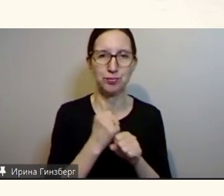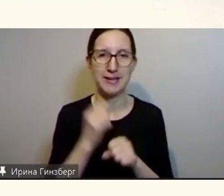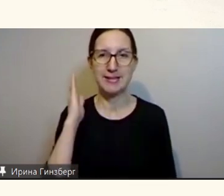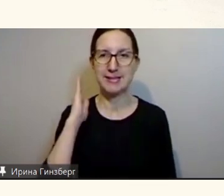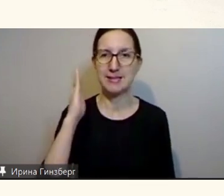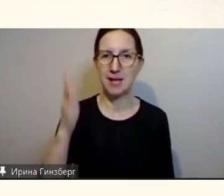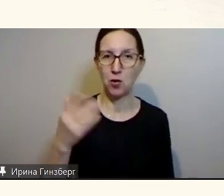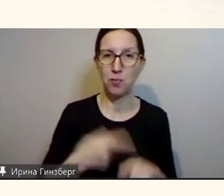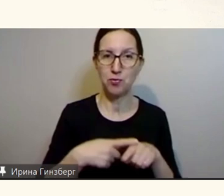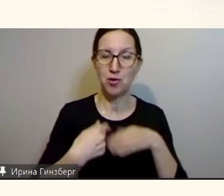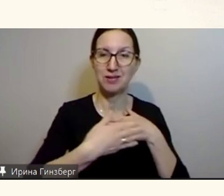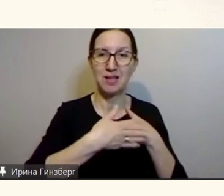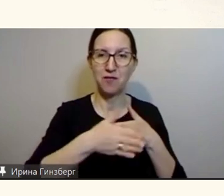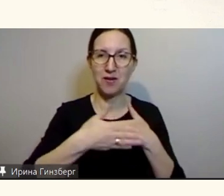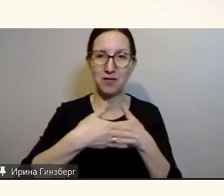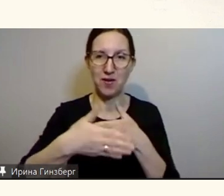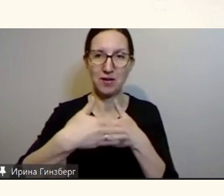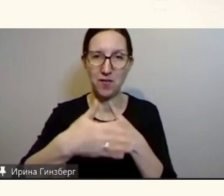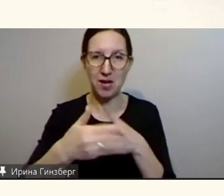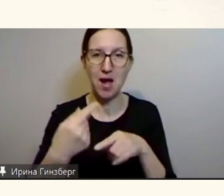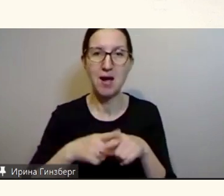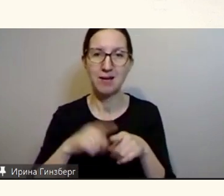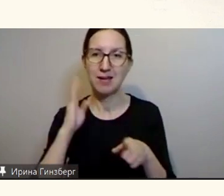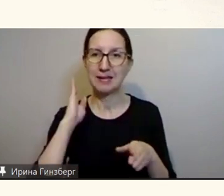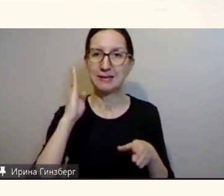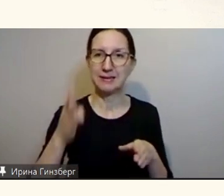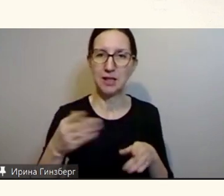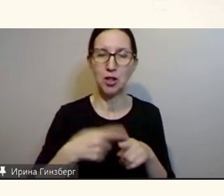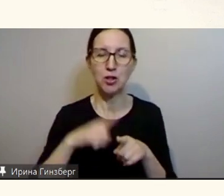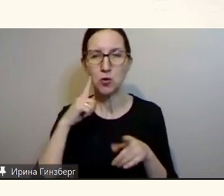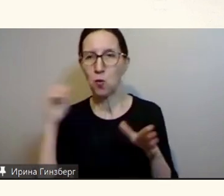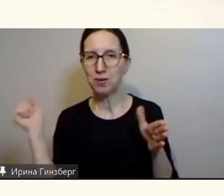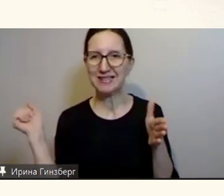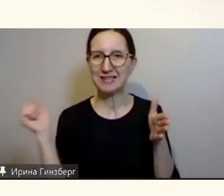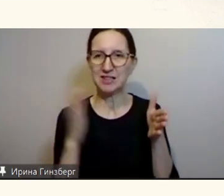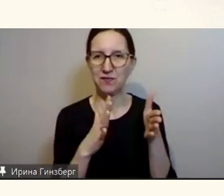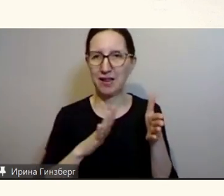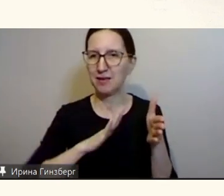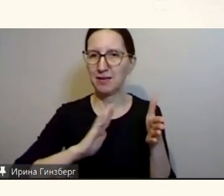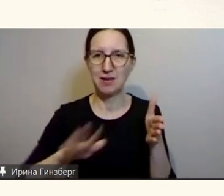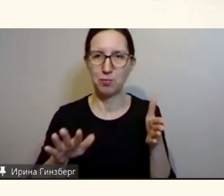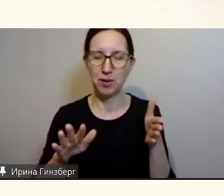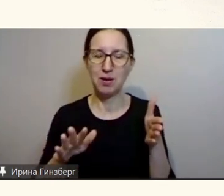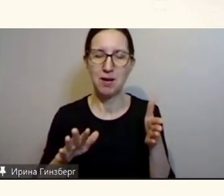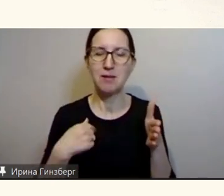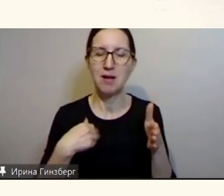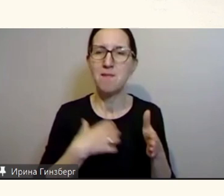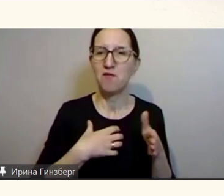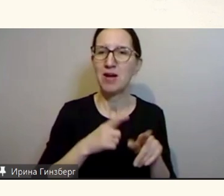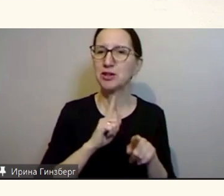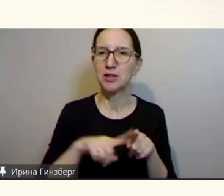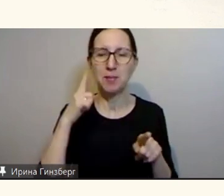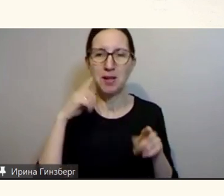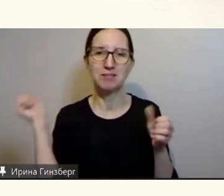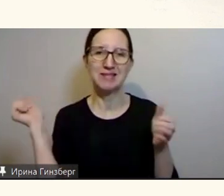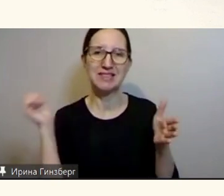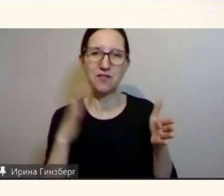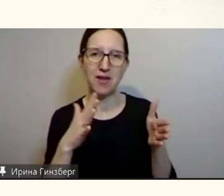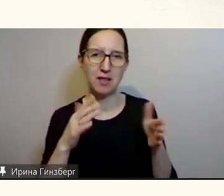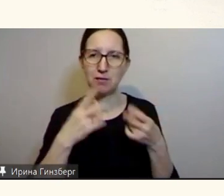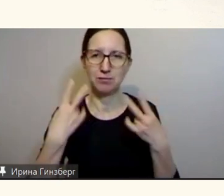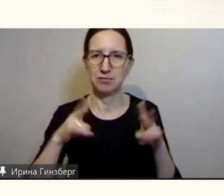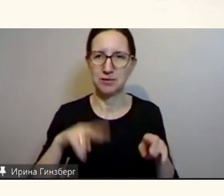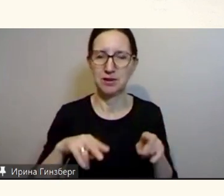us to put a piece in each of the rooms. And so we decided we would create a work, like an exhibition